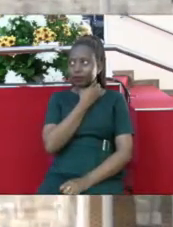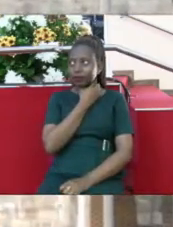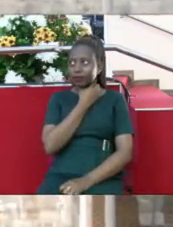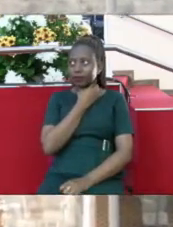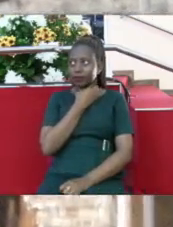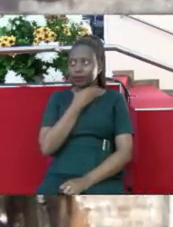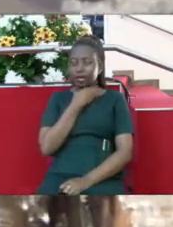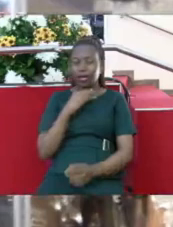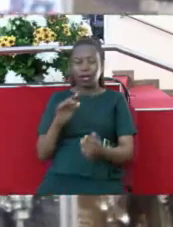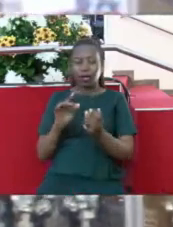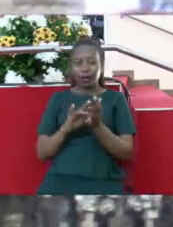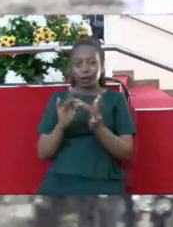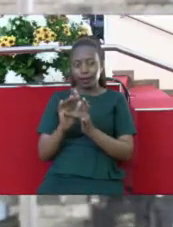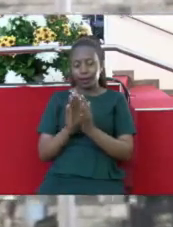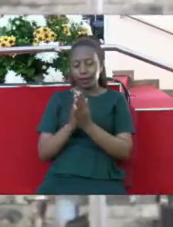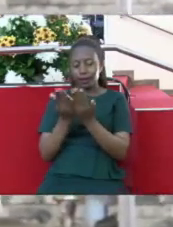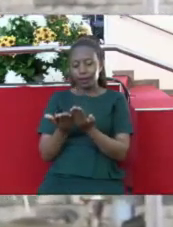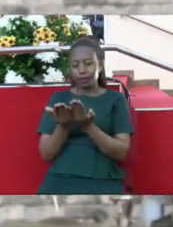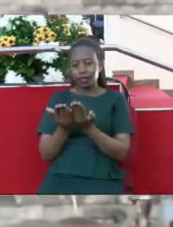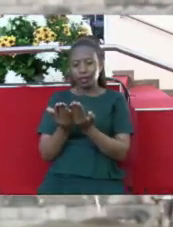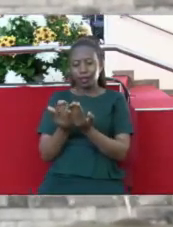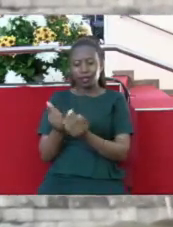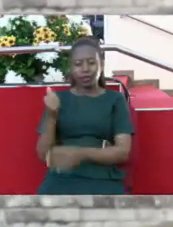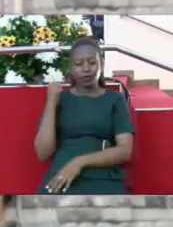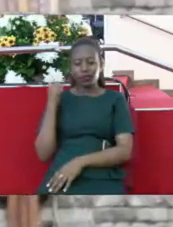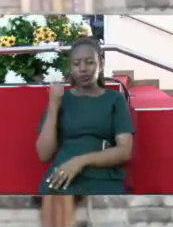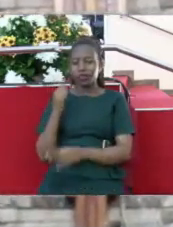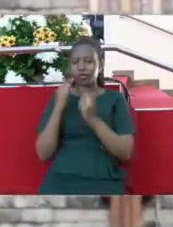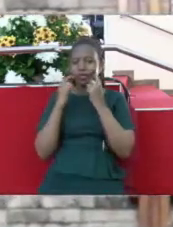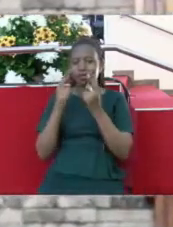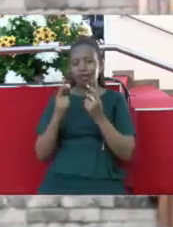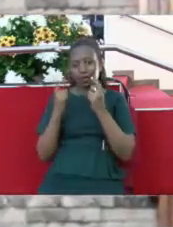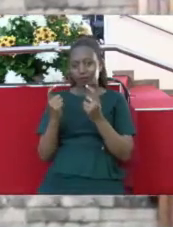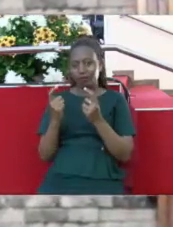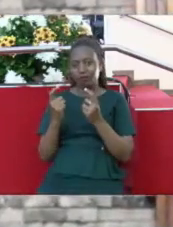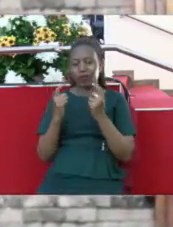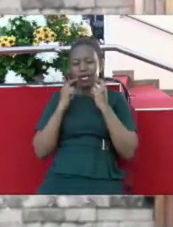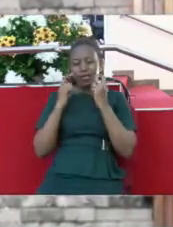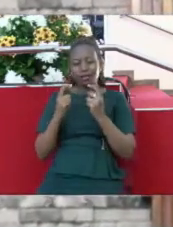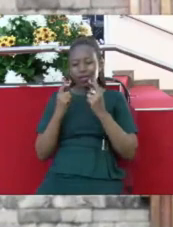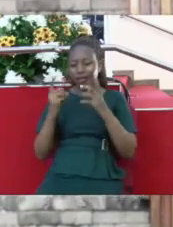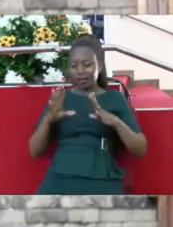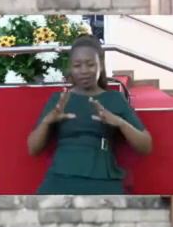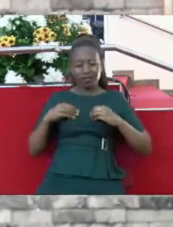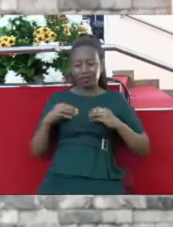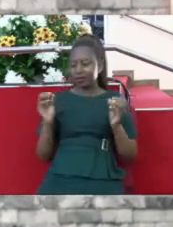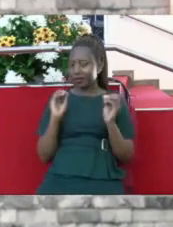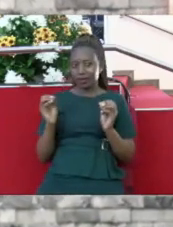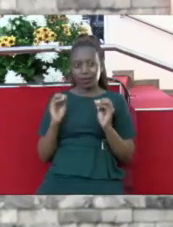sin. Maandiko yanakataza dhambi. Sin is forbidden. Dhambi imekataliwa na maandiko.